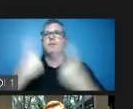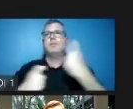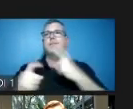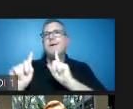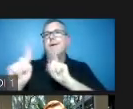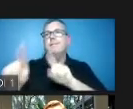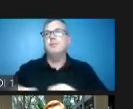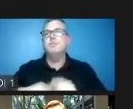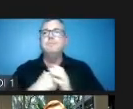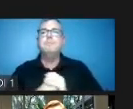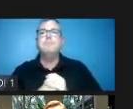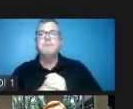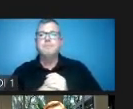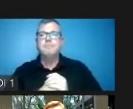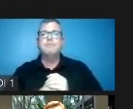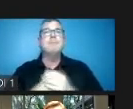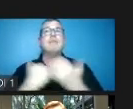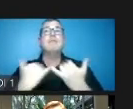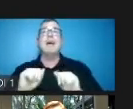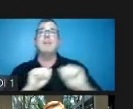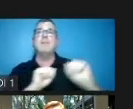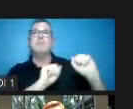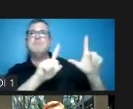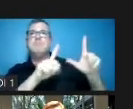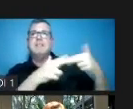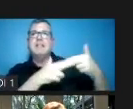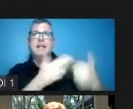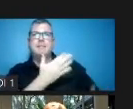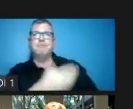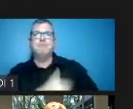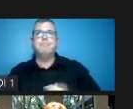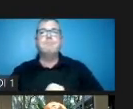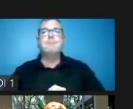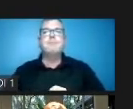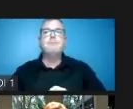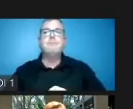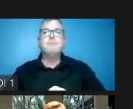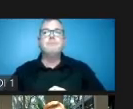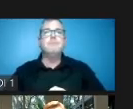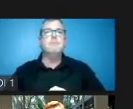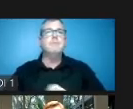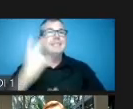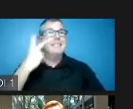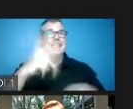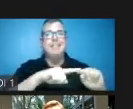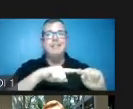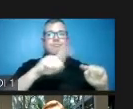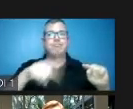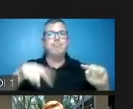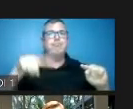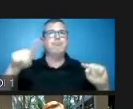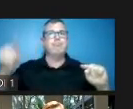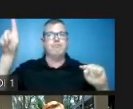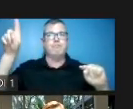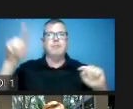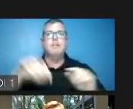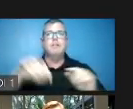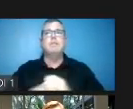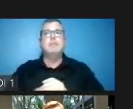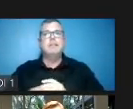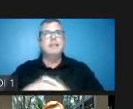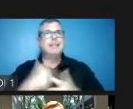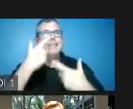So we're really at an interesting and important phase in our pandemic response in Marin County now. We are just coming out of what is